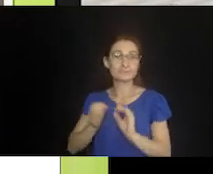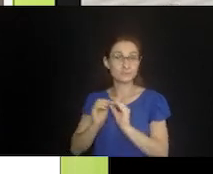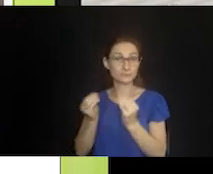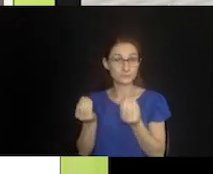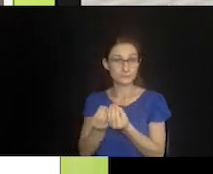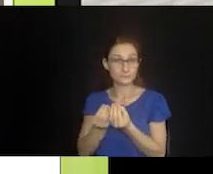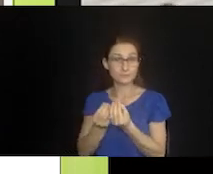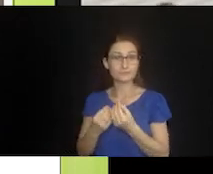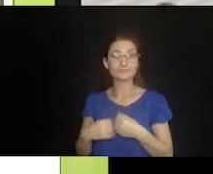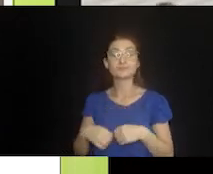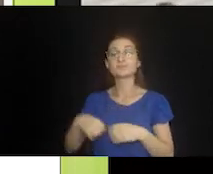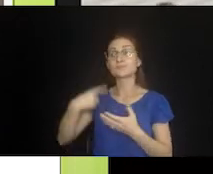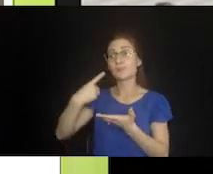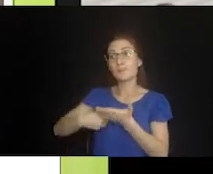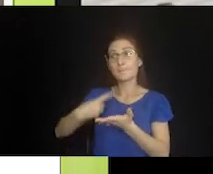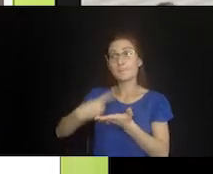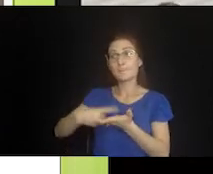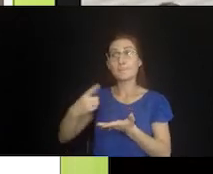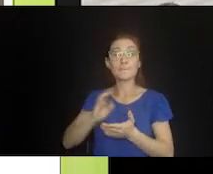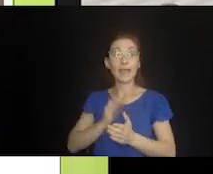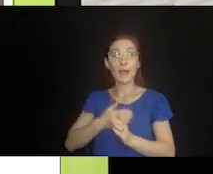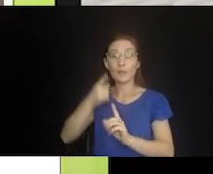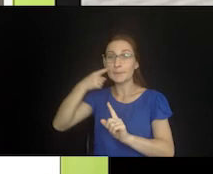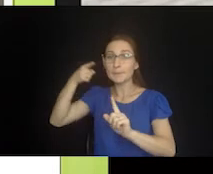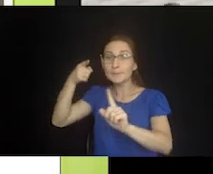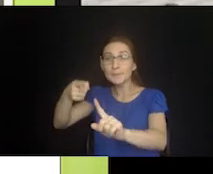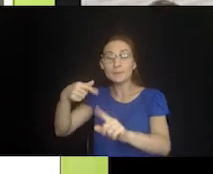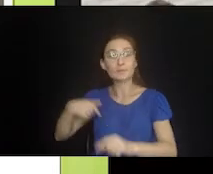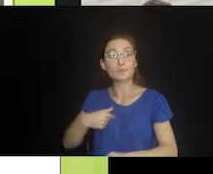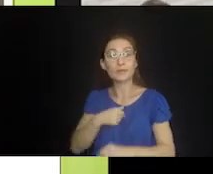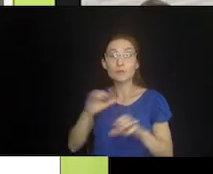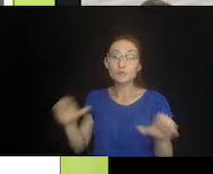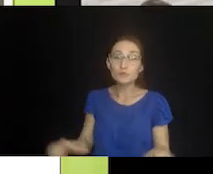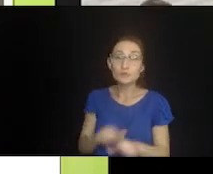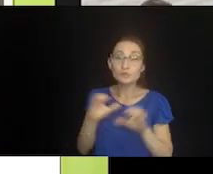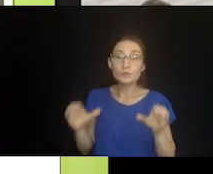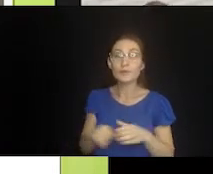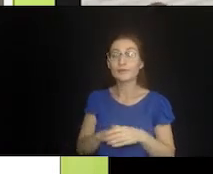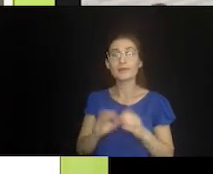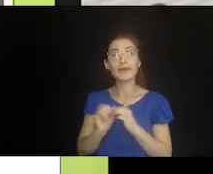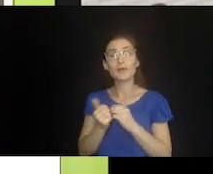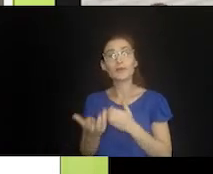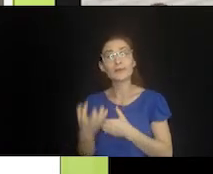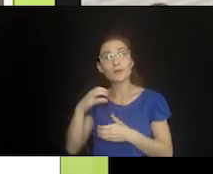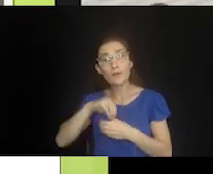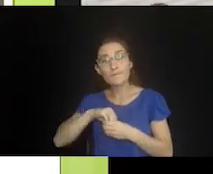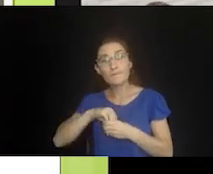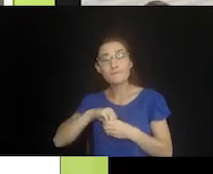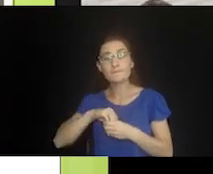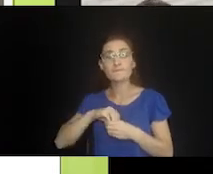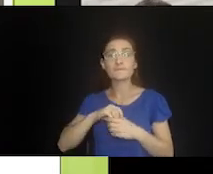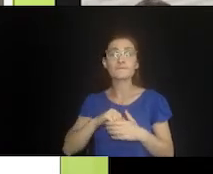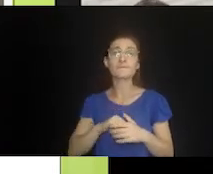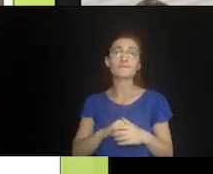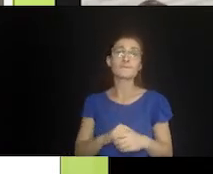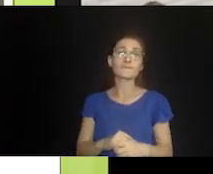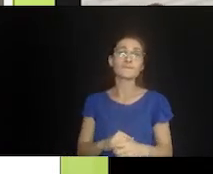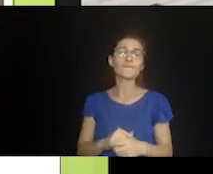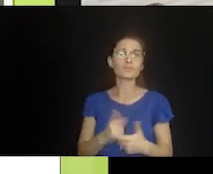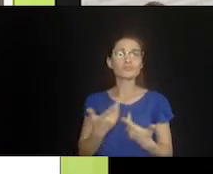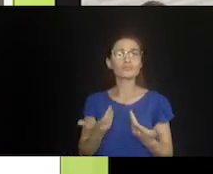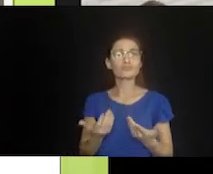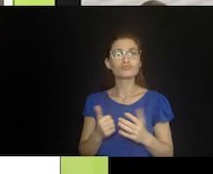dinner and talk about our organization and talk about what we're doing and how they could get